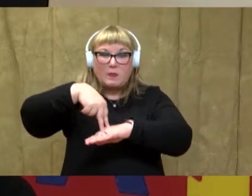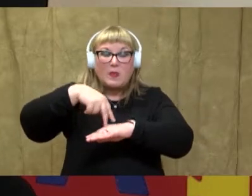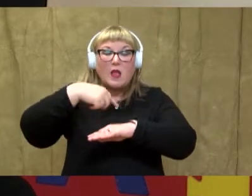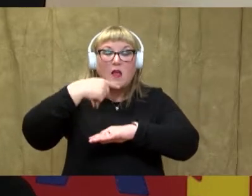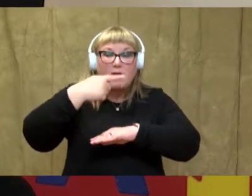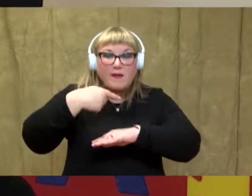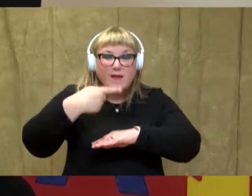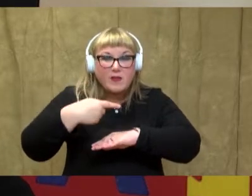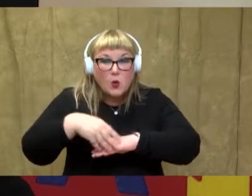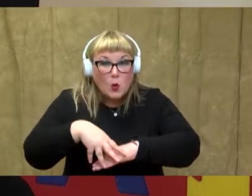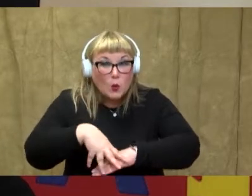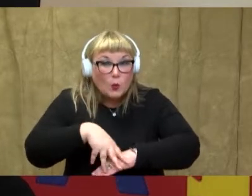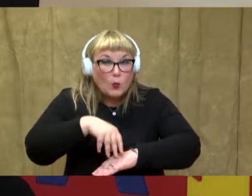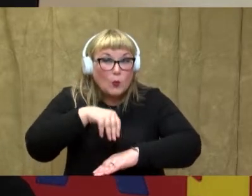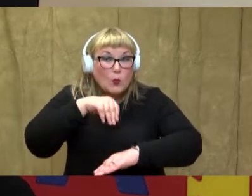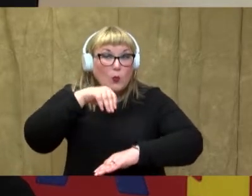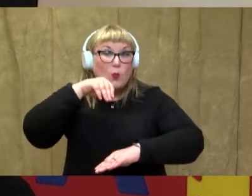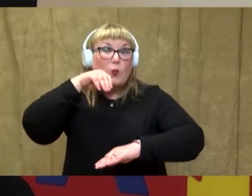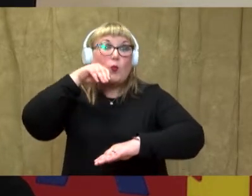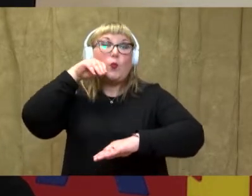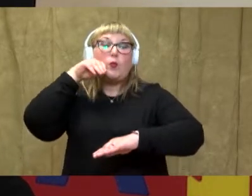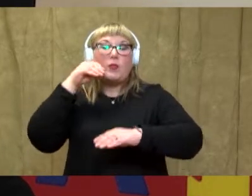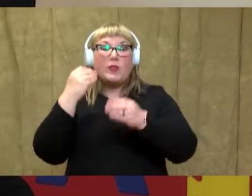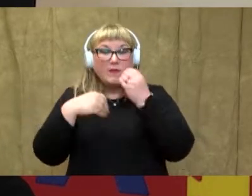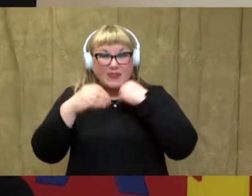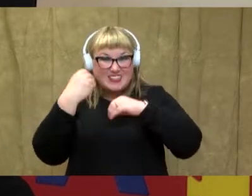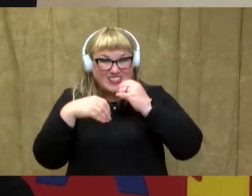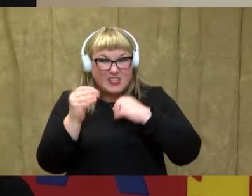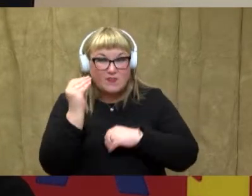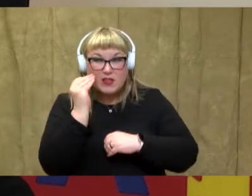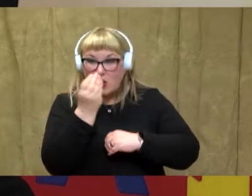unroll their tongues and begin to eat.